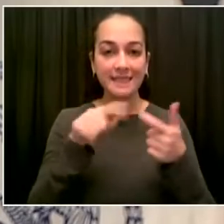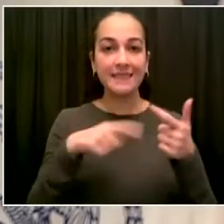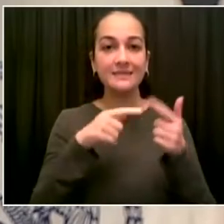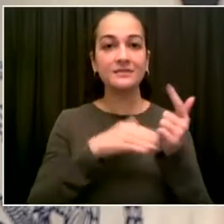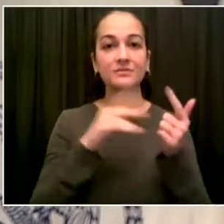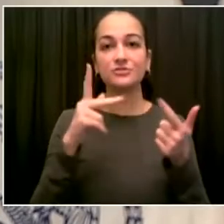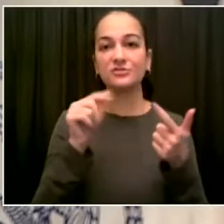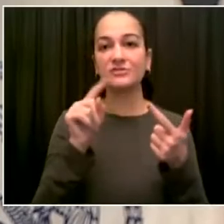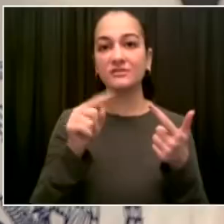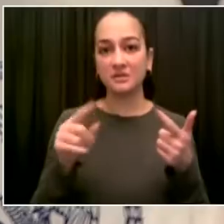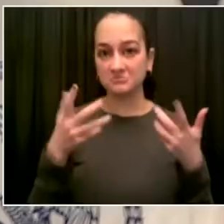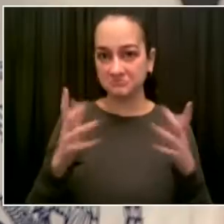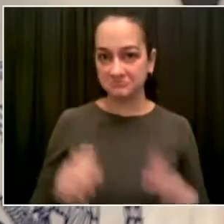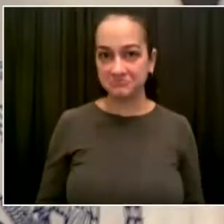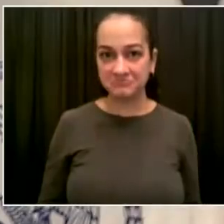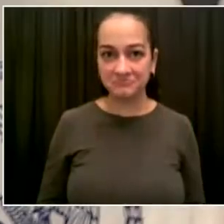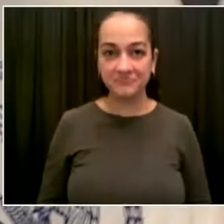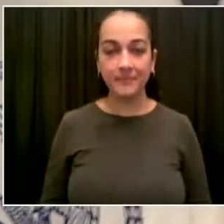WABC.